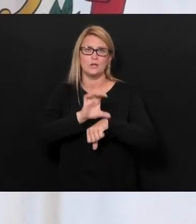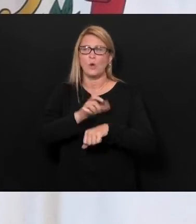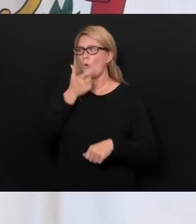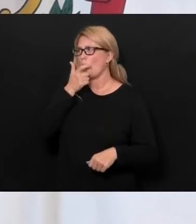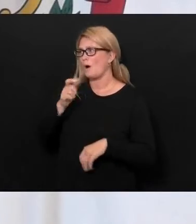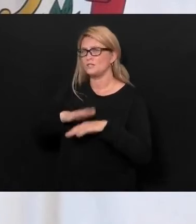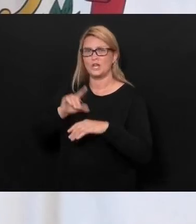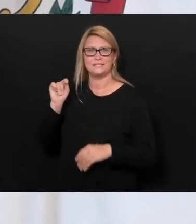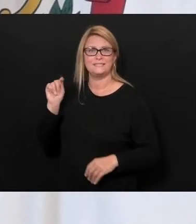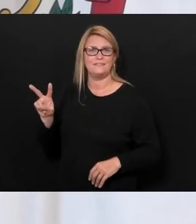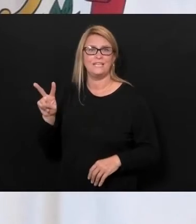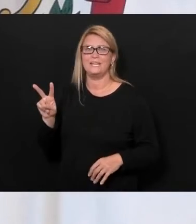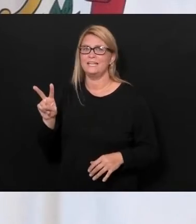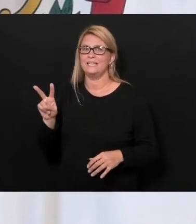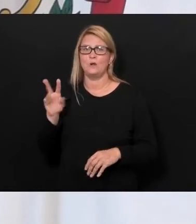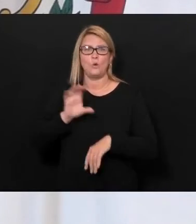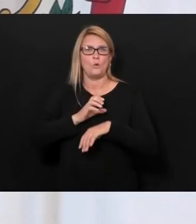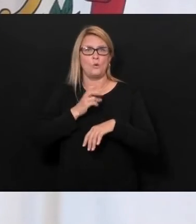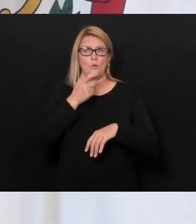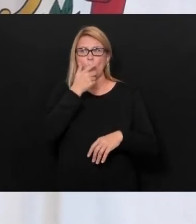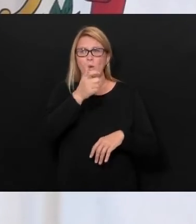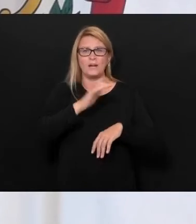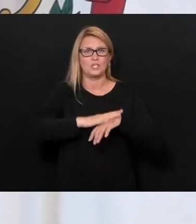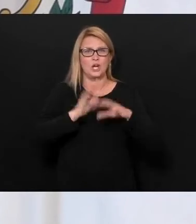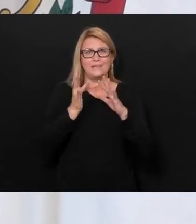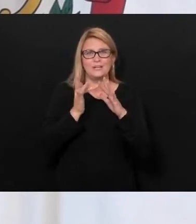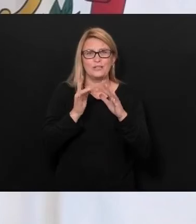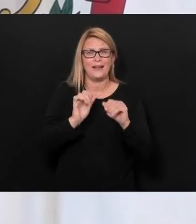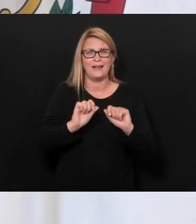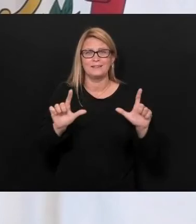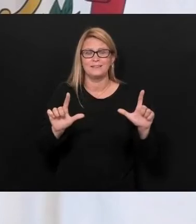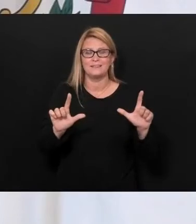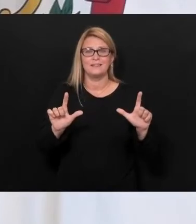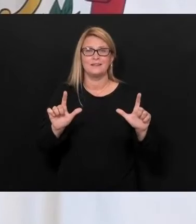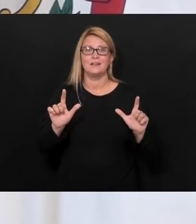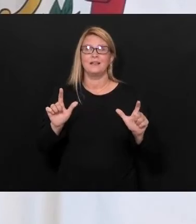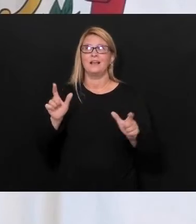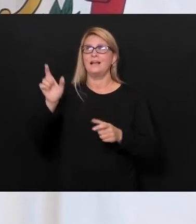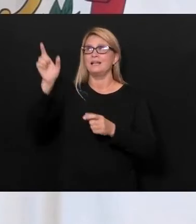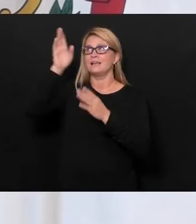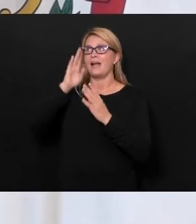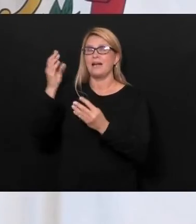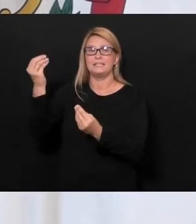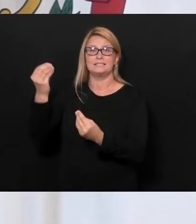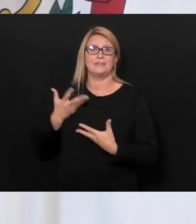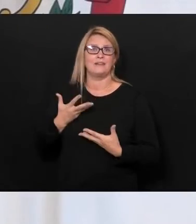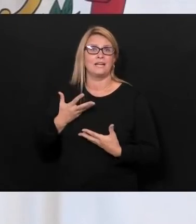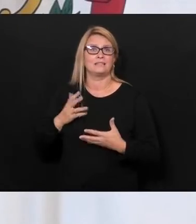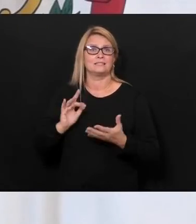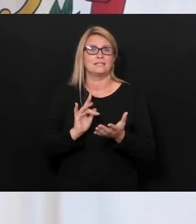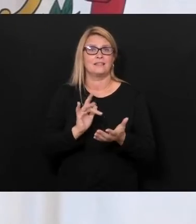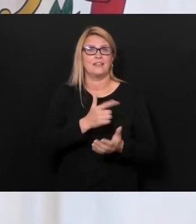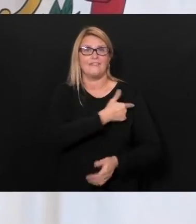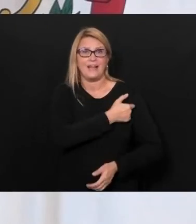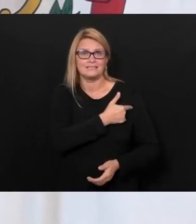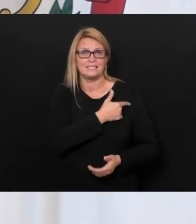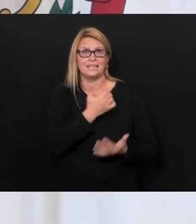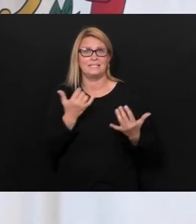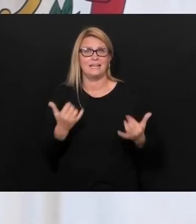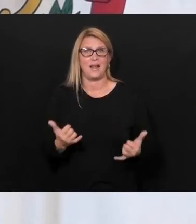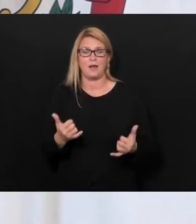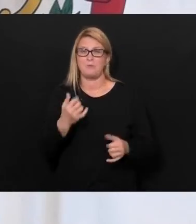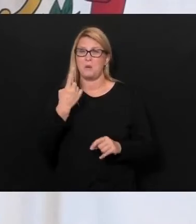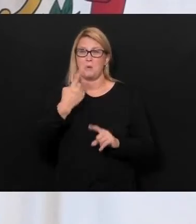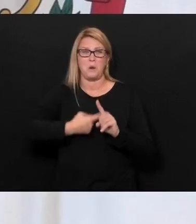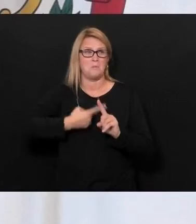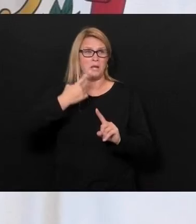You know, the good Lord is reaching out to bless us in every way. He's sending us the vaccine. We know really and truly 2 months